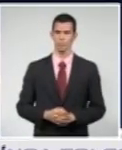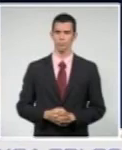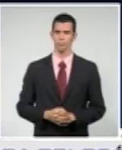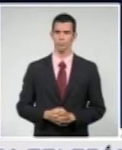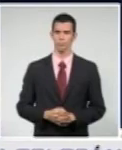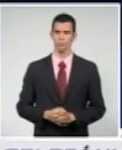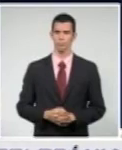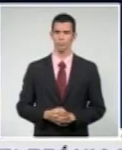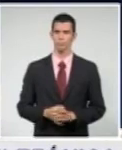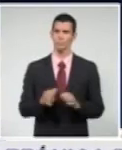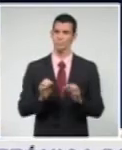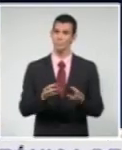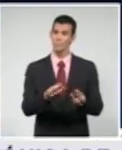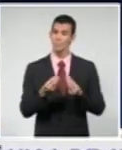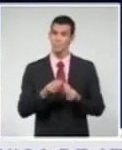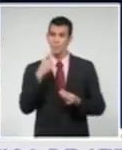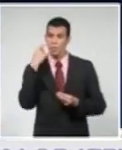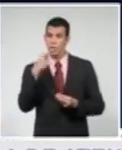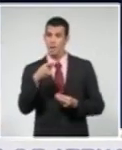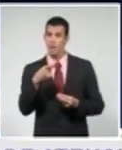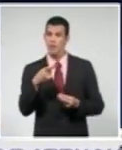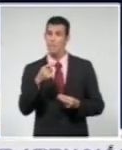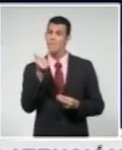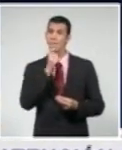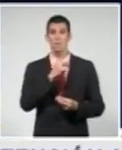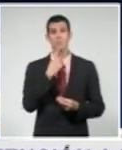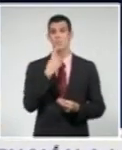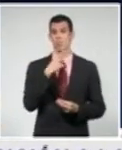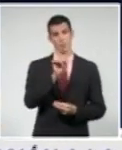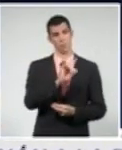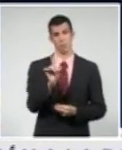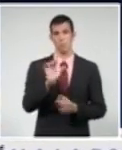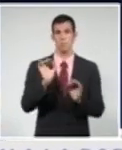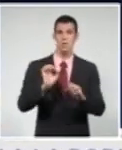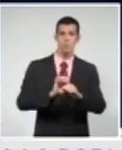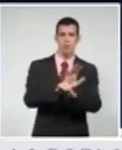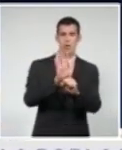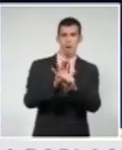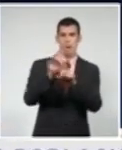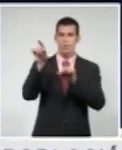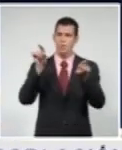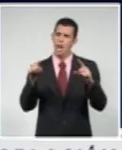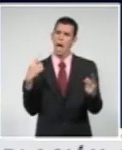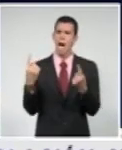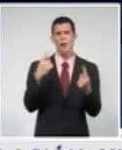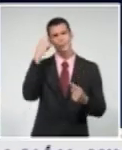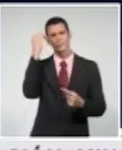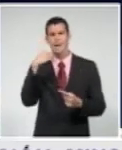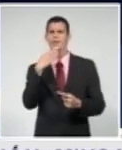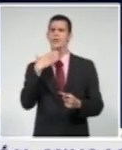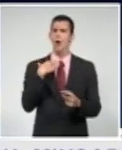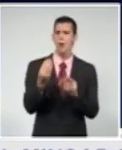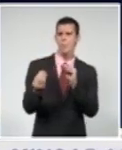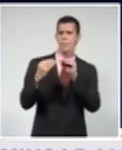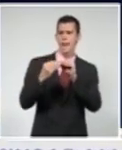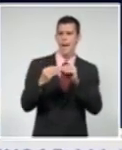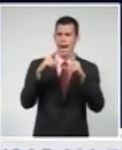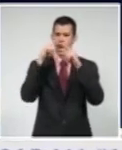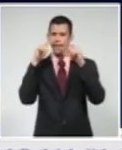of control that still exists at a global level. The worst affected countries from our